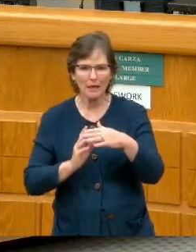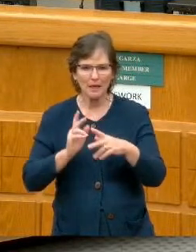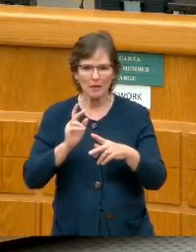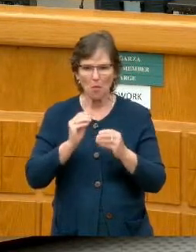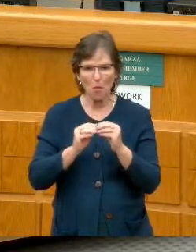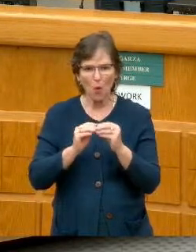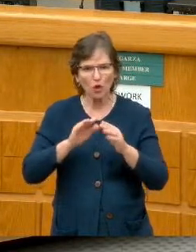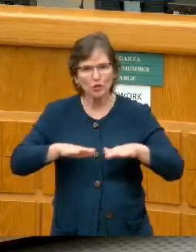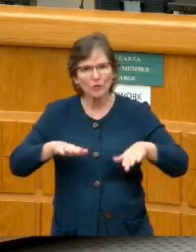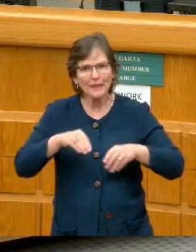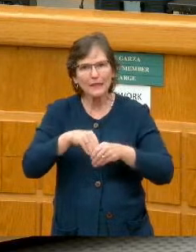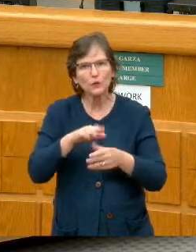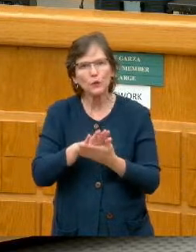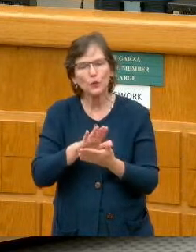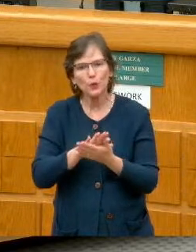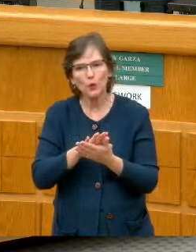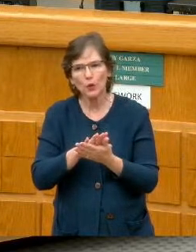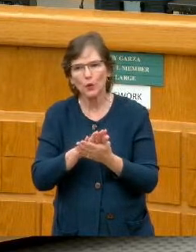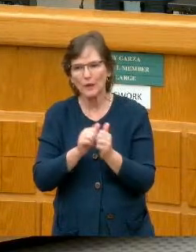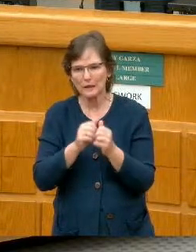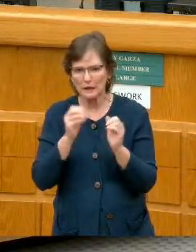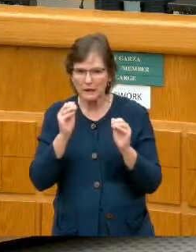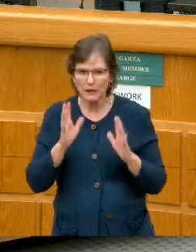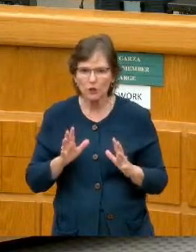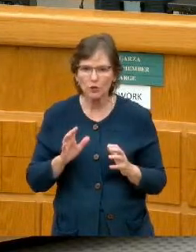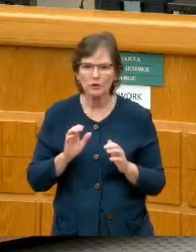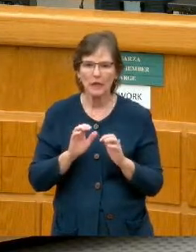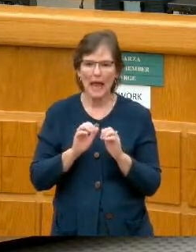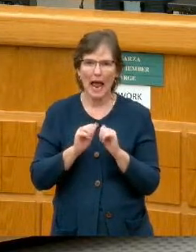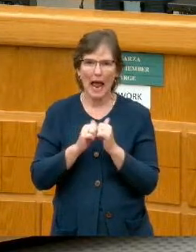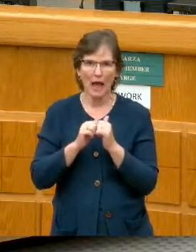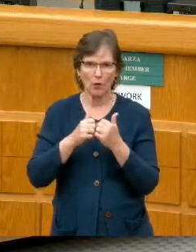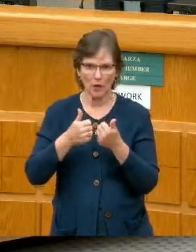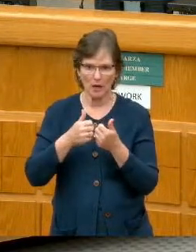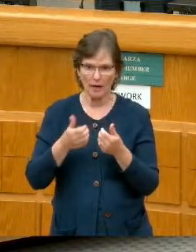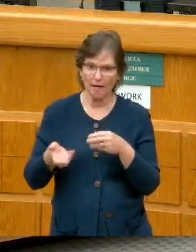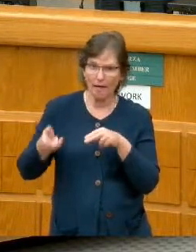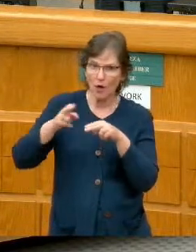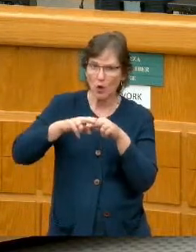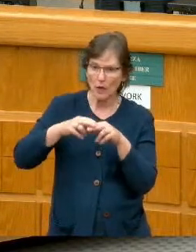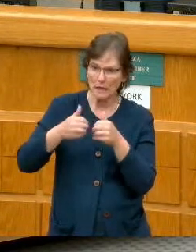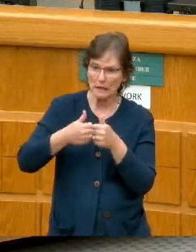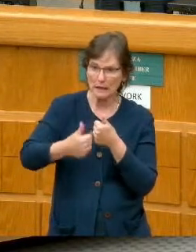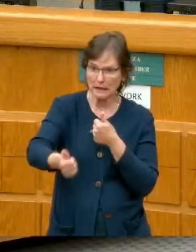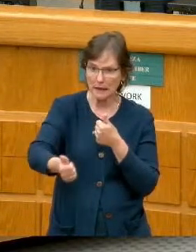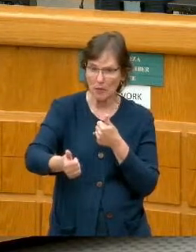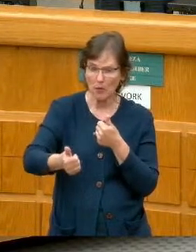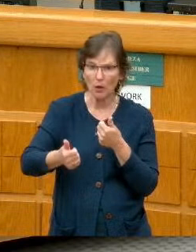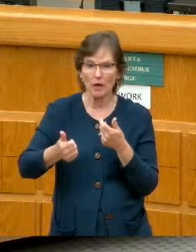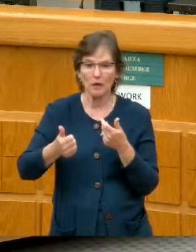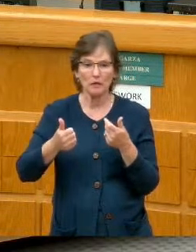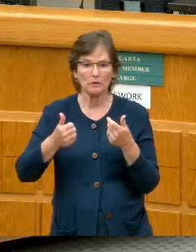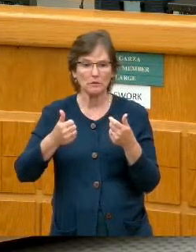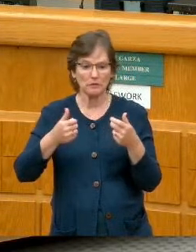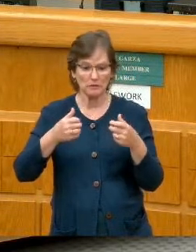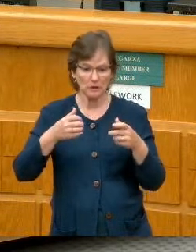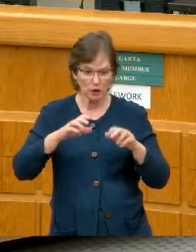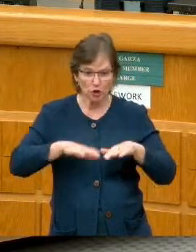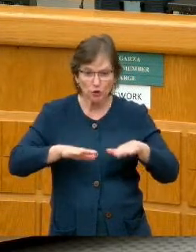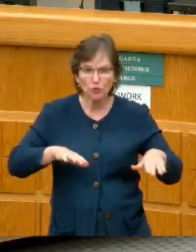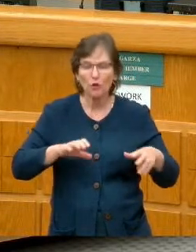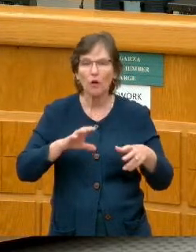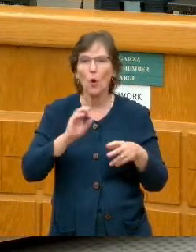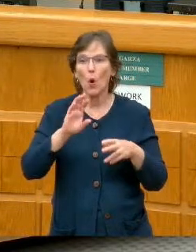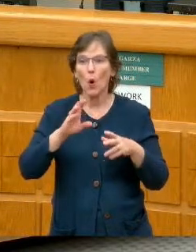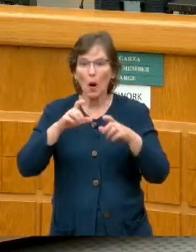talking about potentially decreasing social distancing or removing masks. And the answer that I consistently have